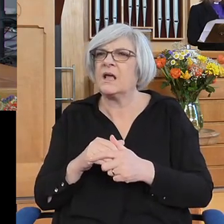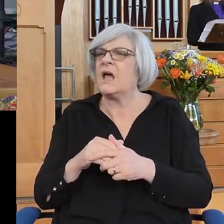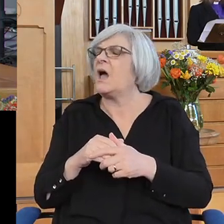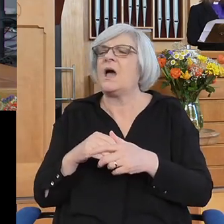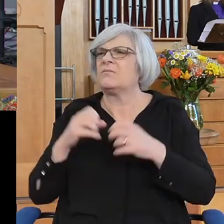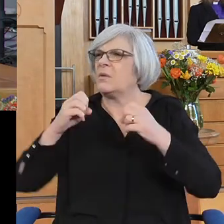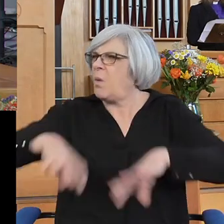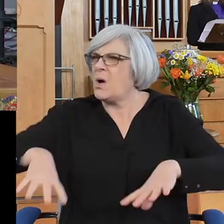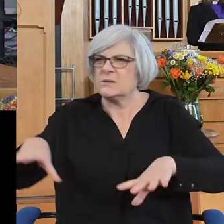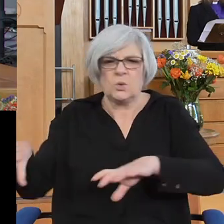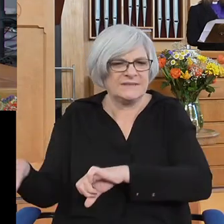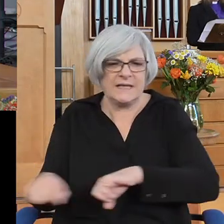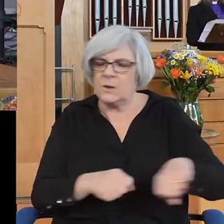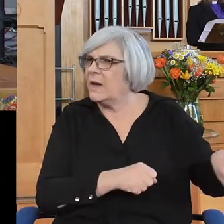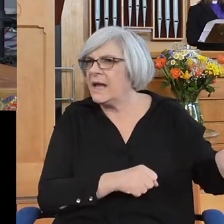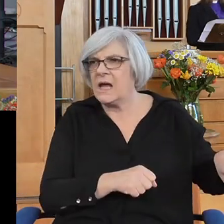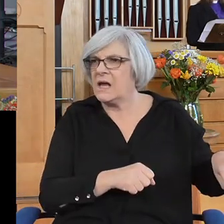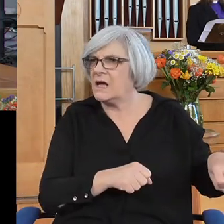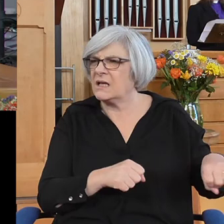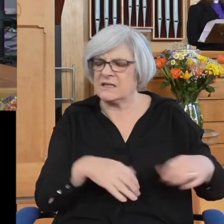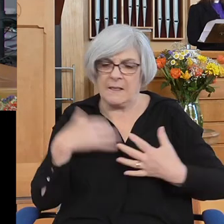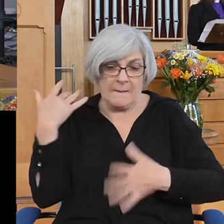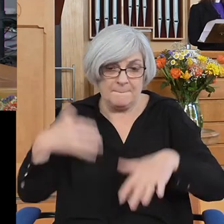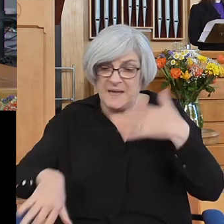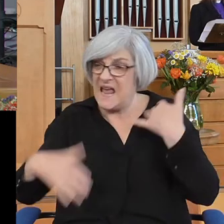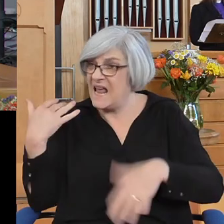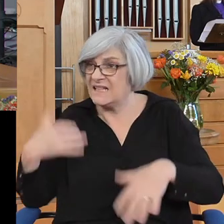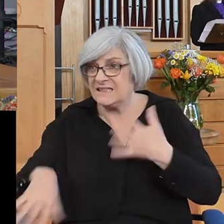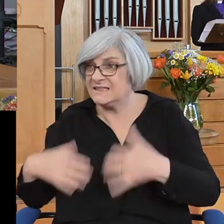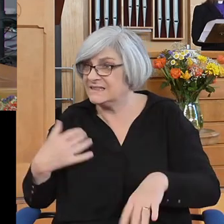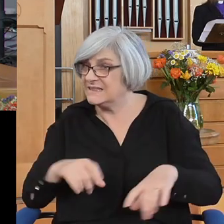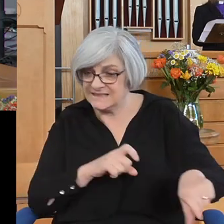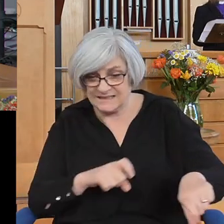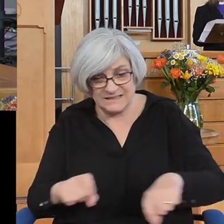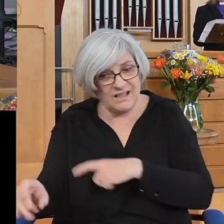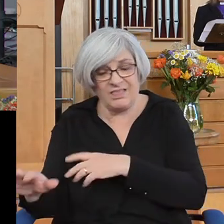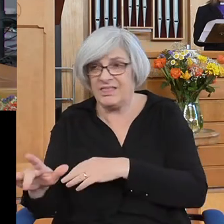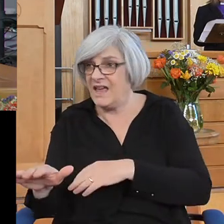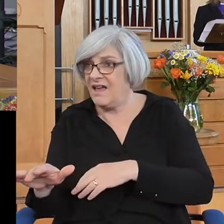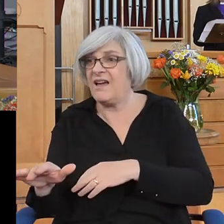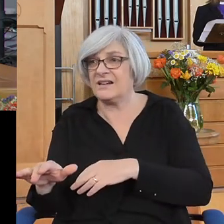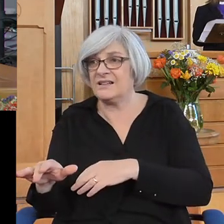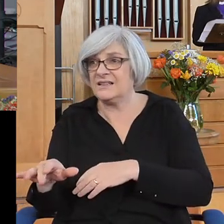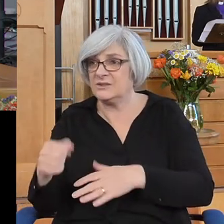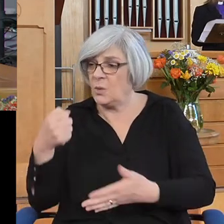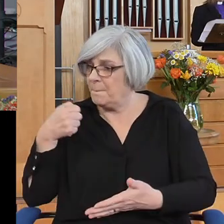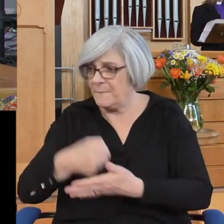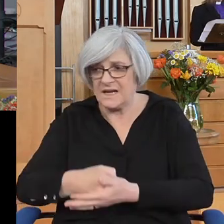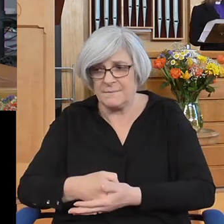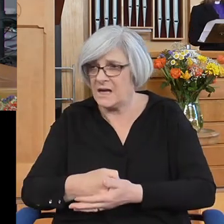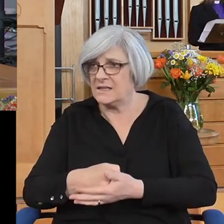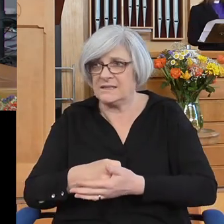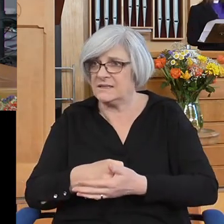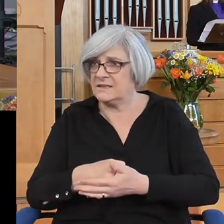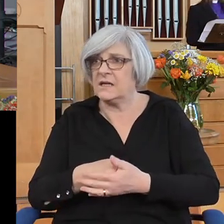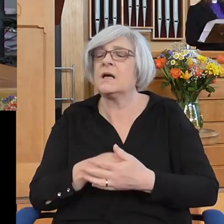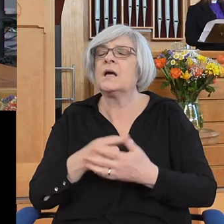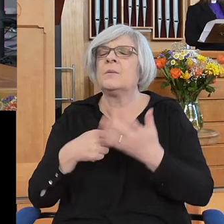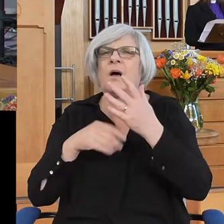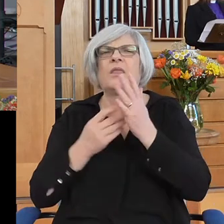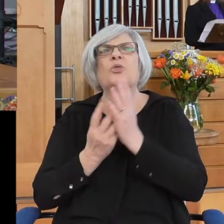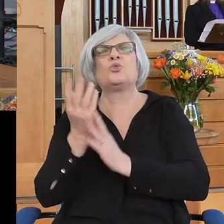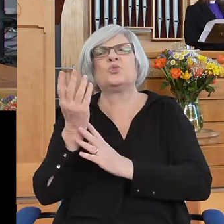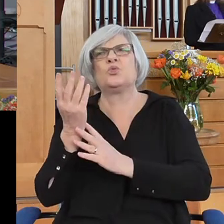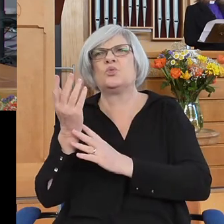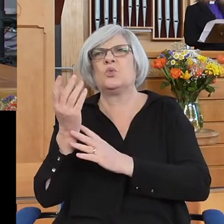away. Pain, the pain of lament, is not minimized. But in